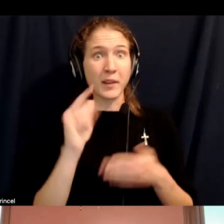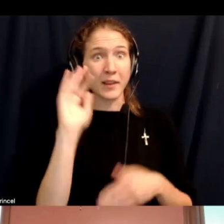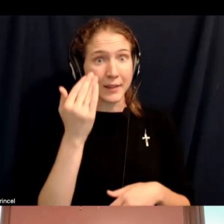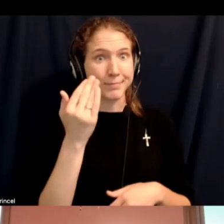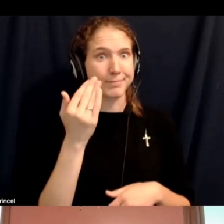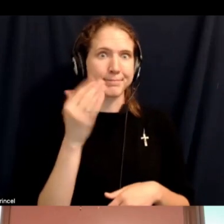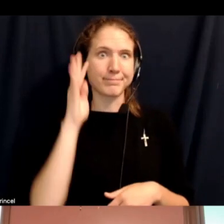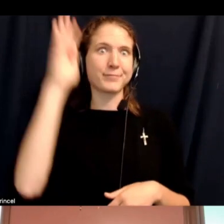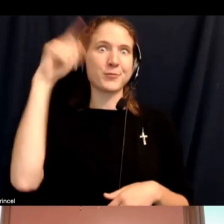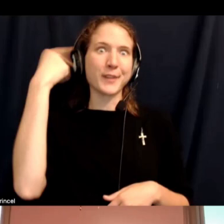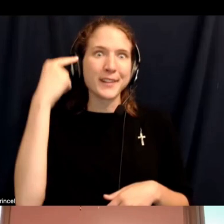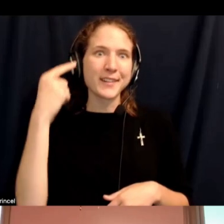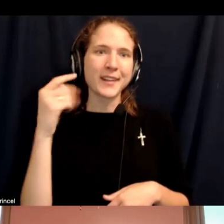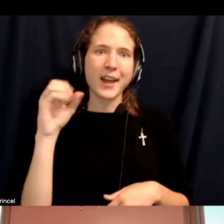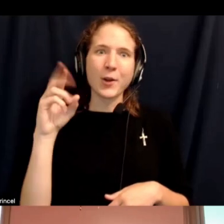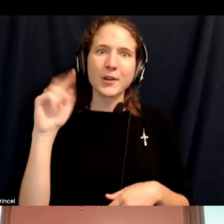or,